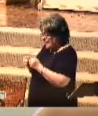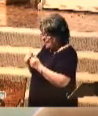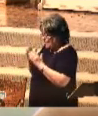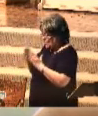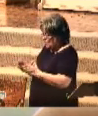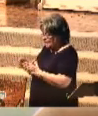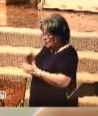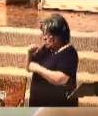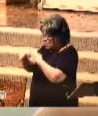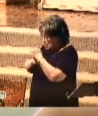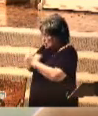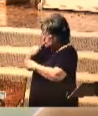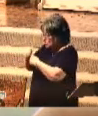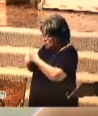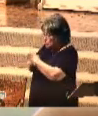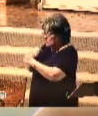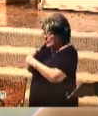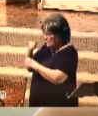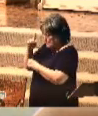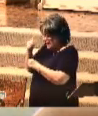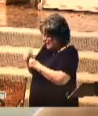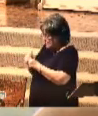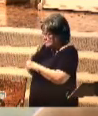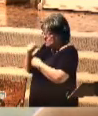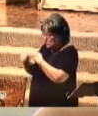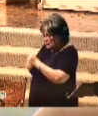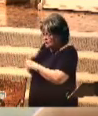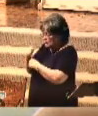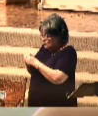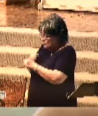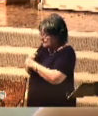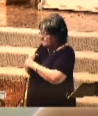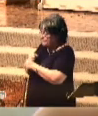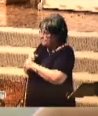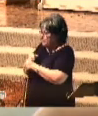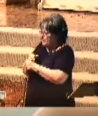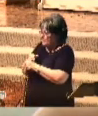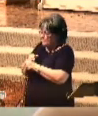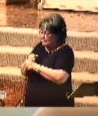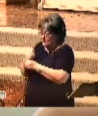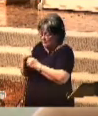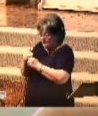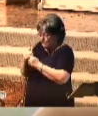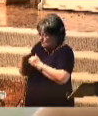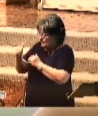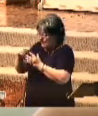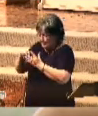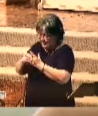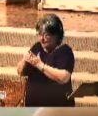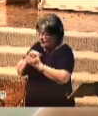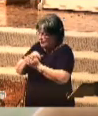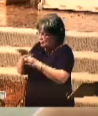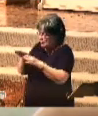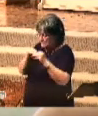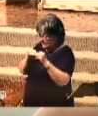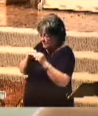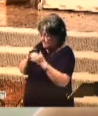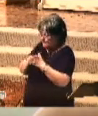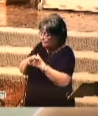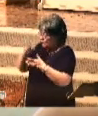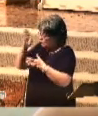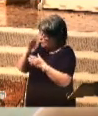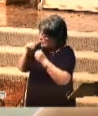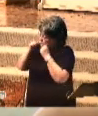you know, for years. I've tithed, you know, right on the front end of what I've received, and God